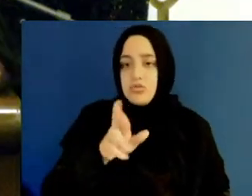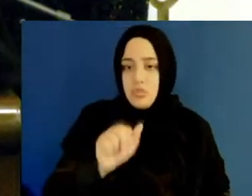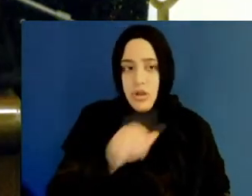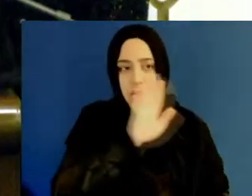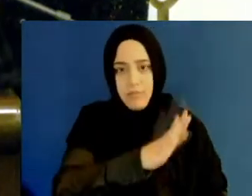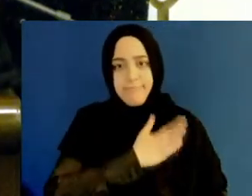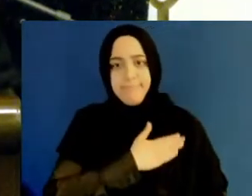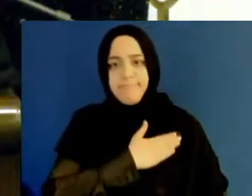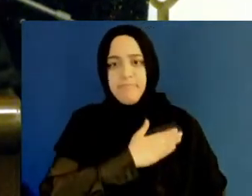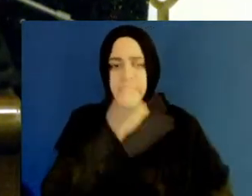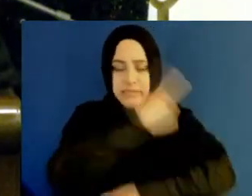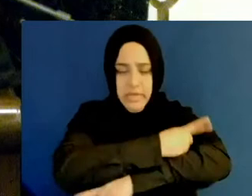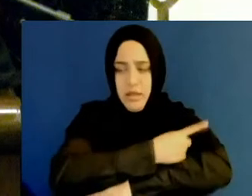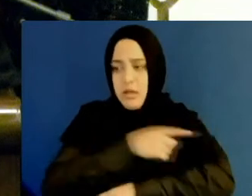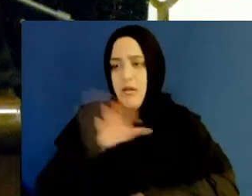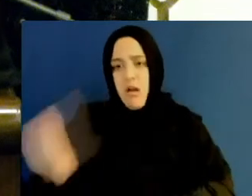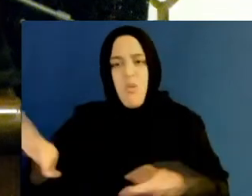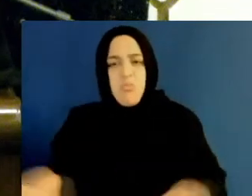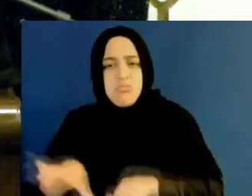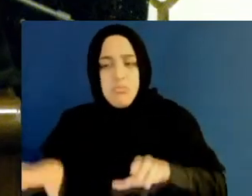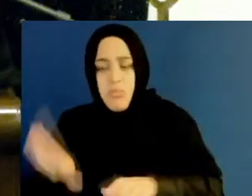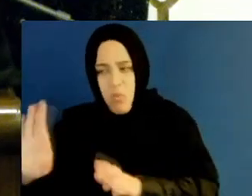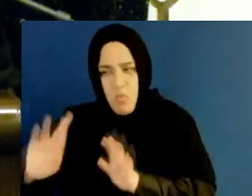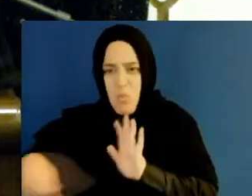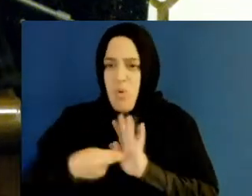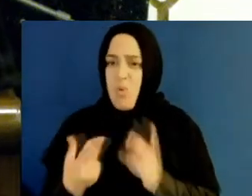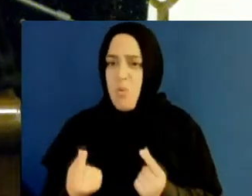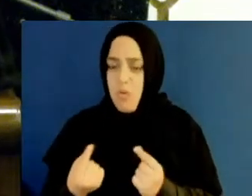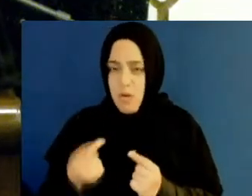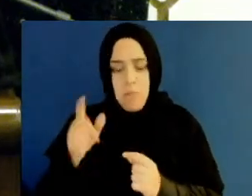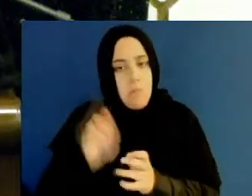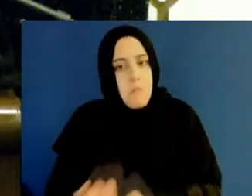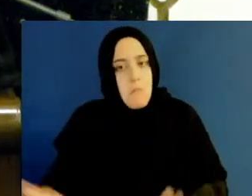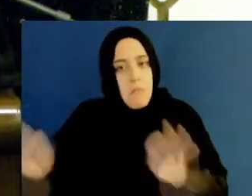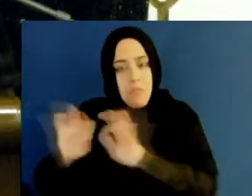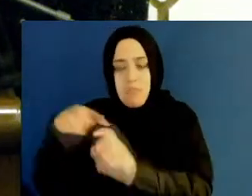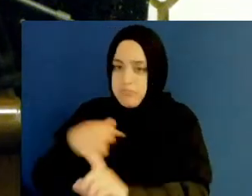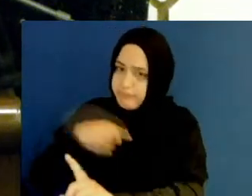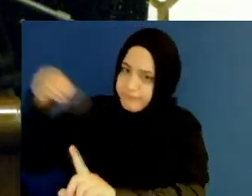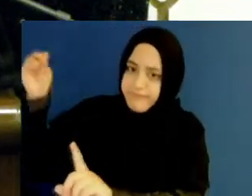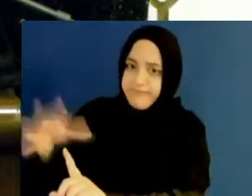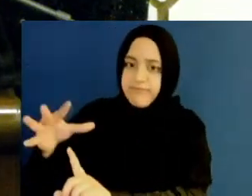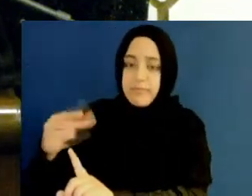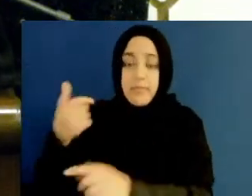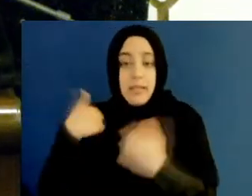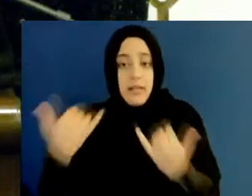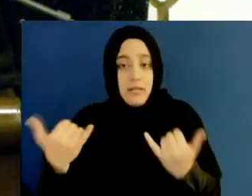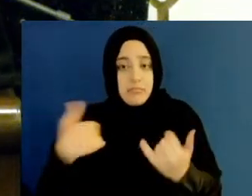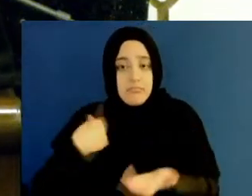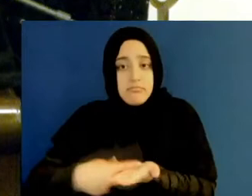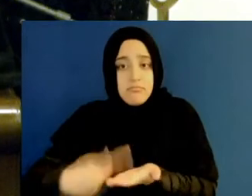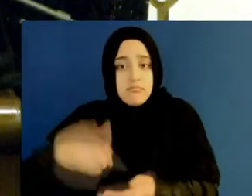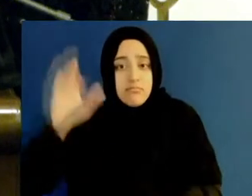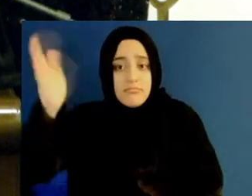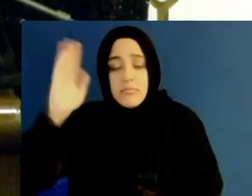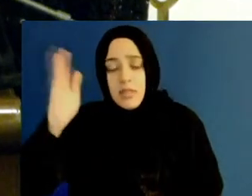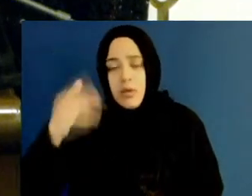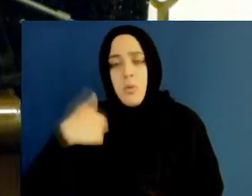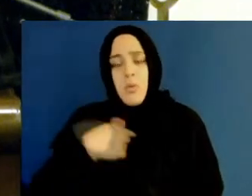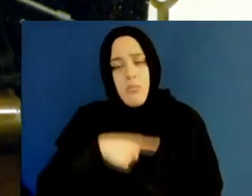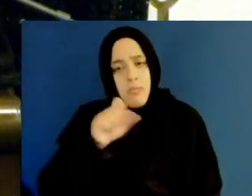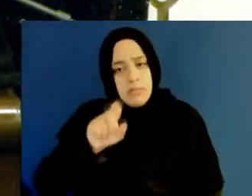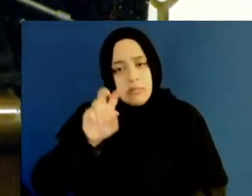to bring light to the stances of Imam Sajjad, stances of